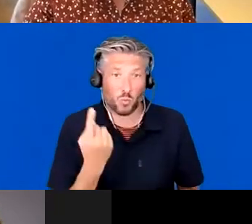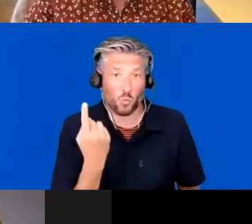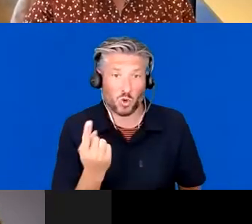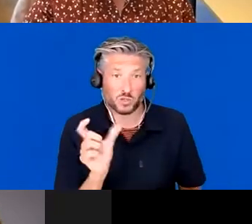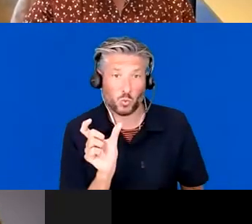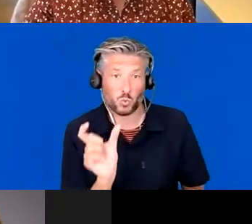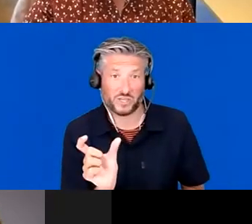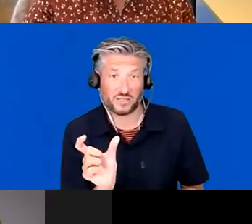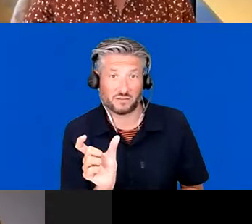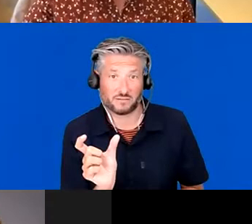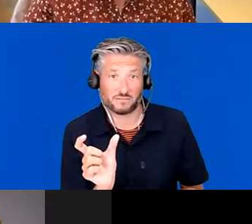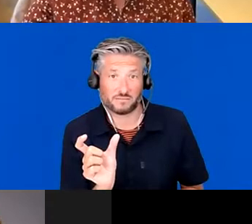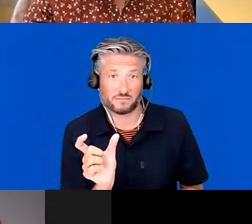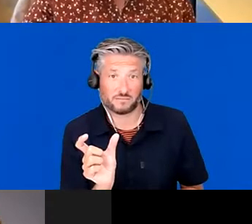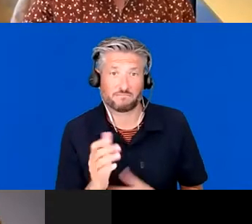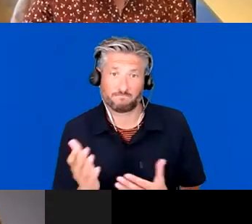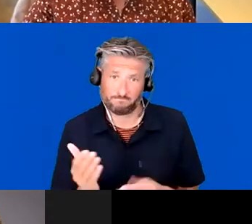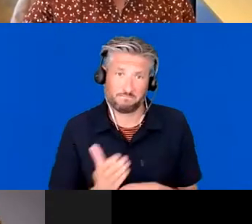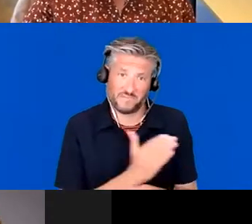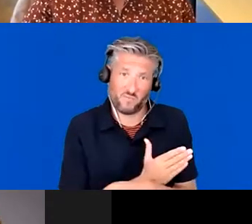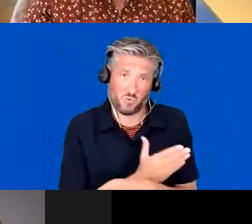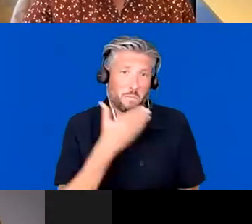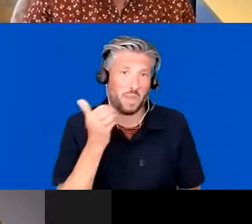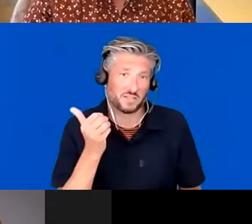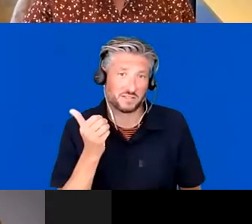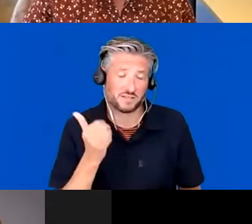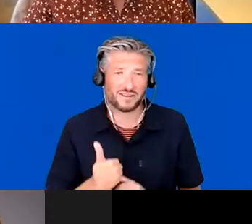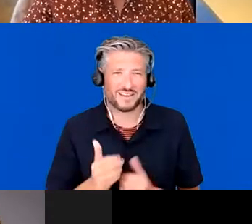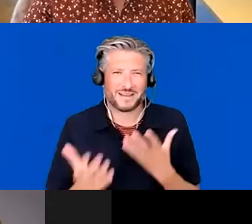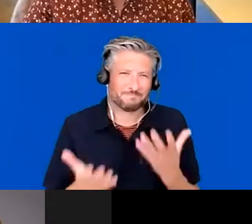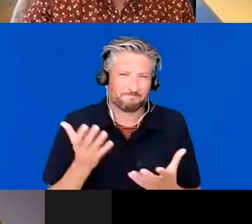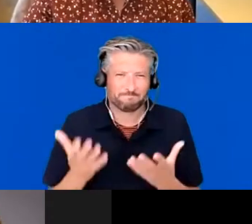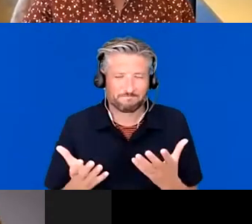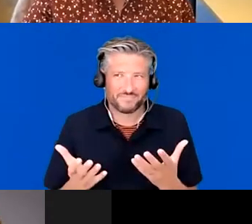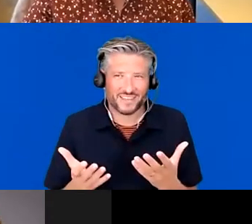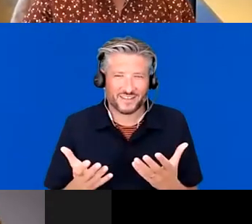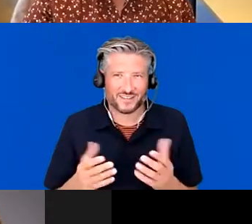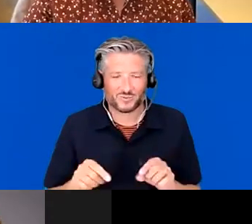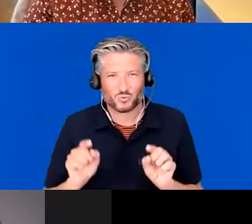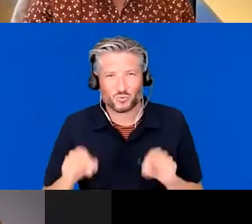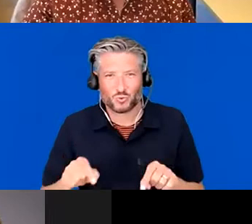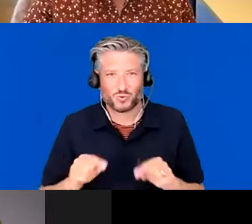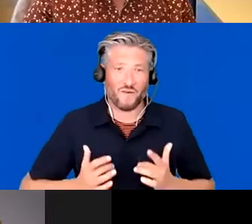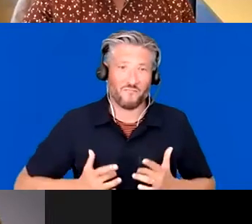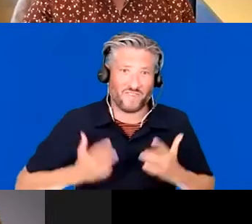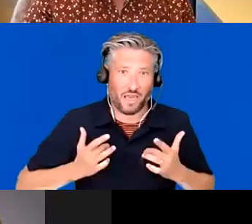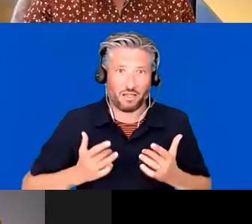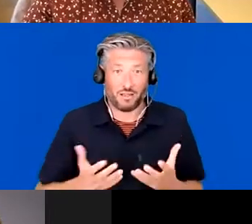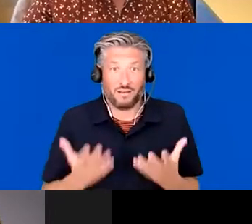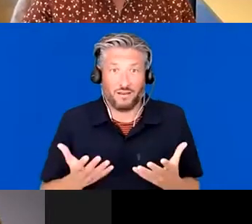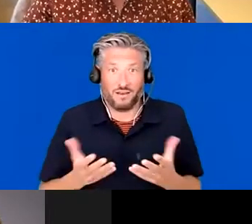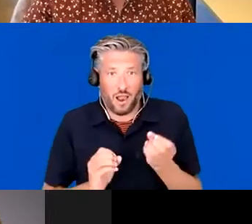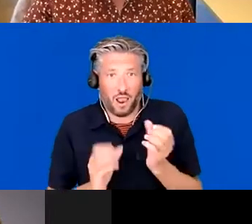kind of trying to balance that. You want the sort of momentum of the live conference, but you also want people to have the chance to do everything they want to